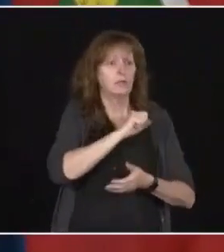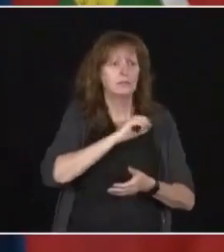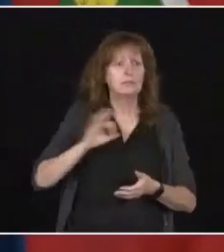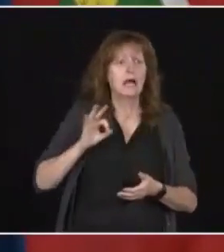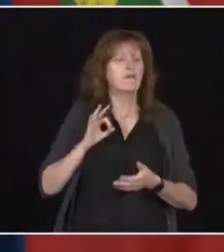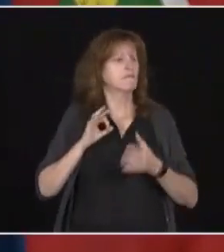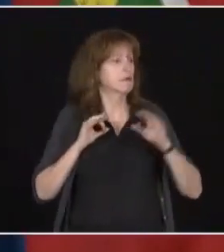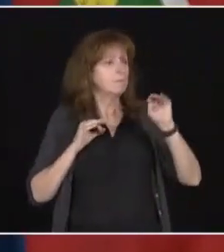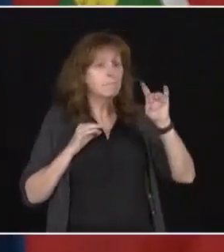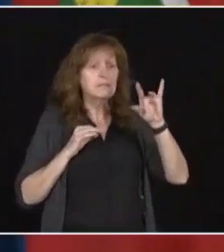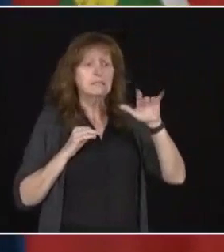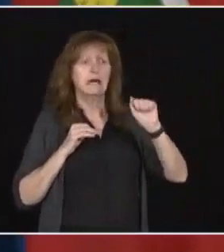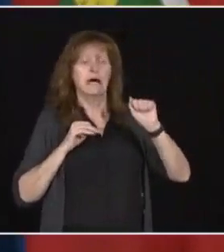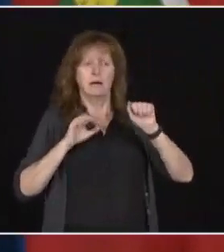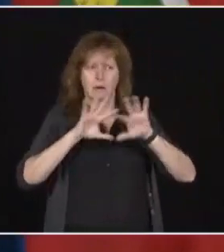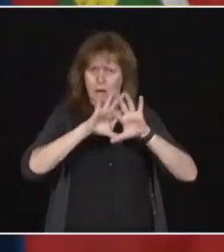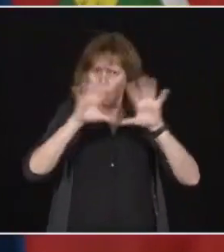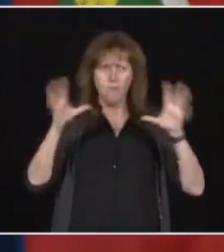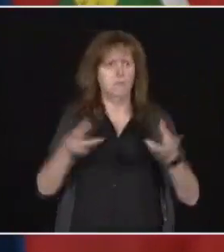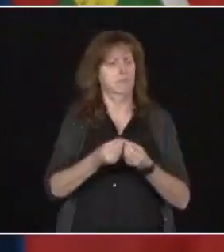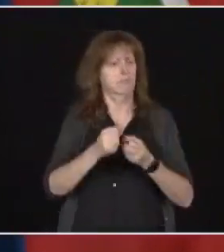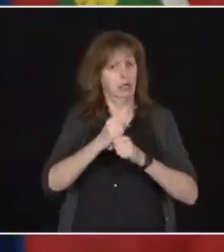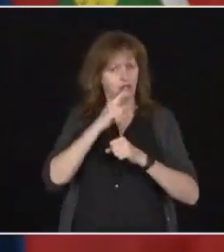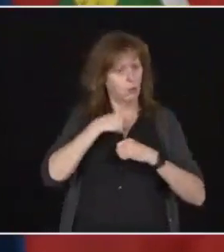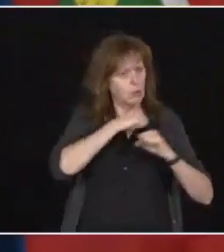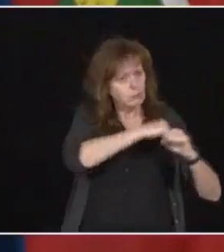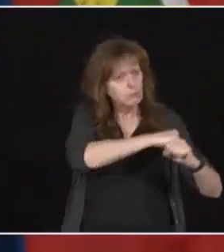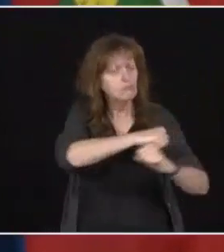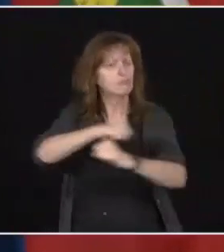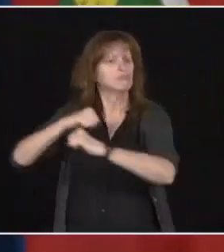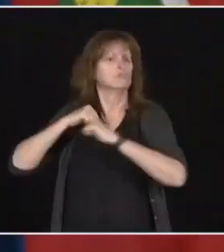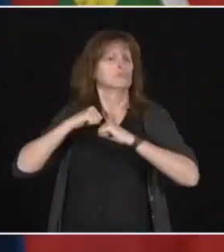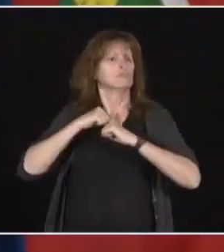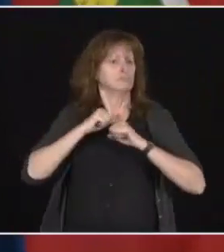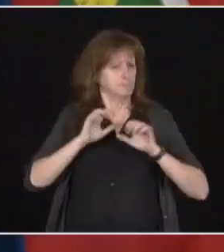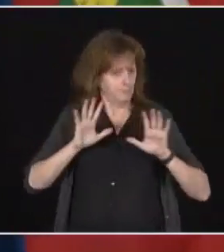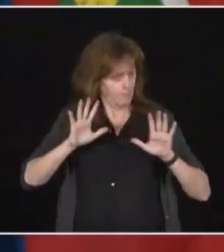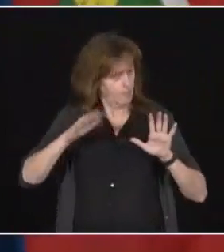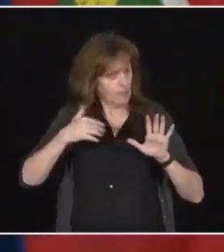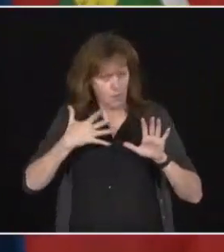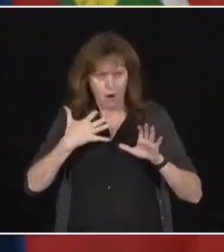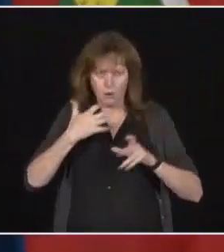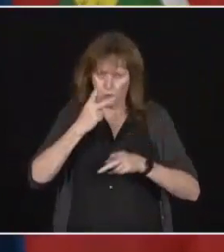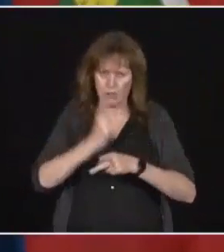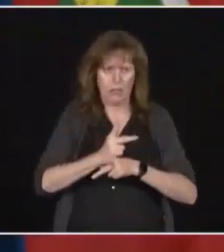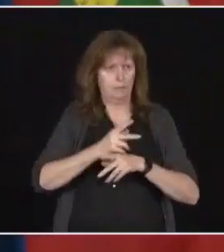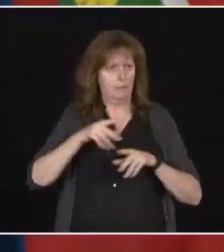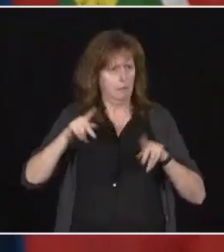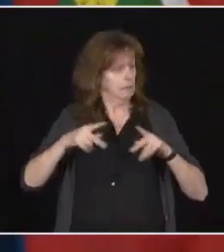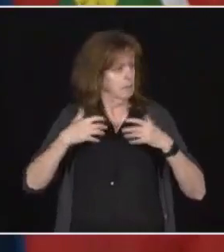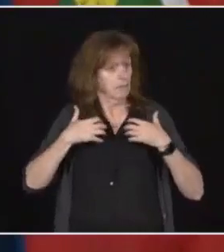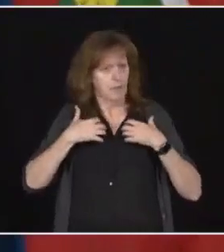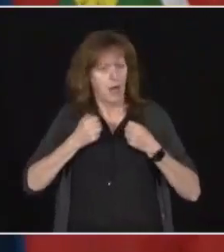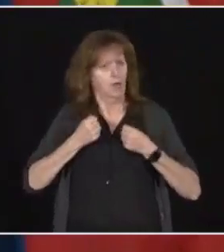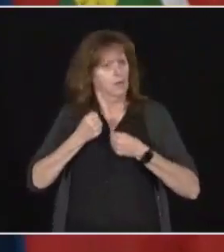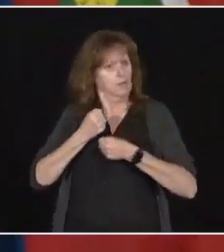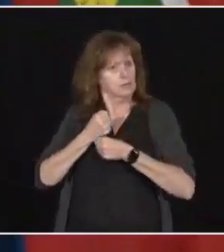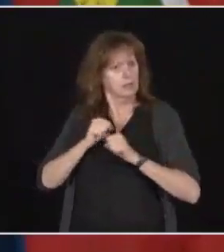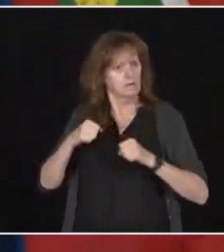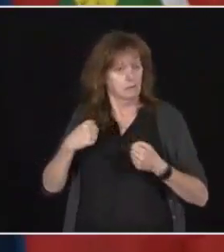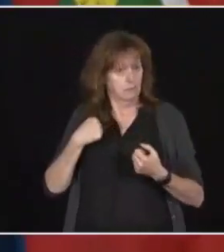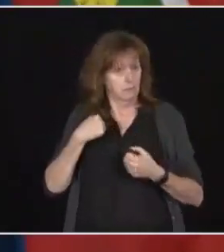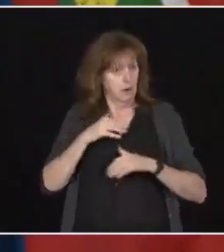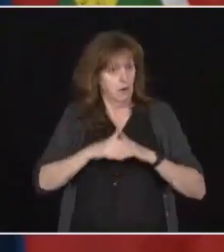ensure that health and safety is maintained, and that we do everything in our power to maintain everyone's health and safety. So I feel very comfortable as I stand before you